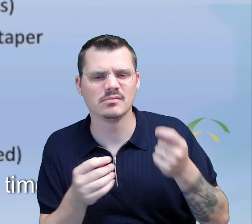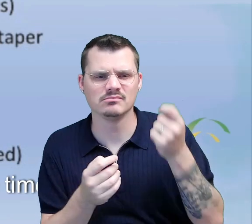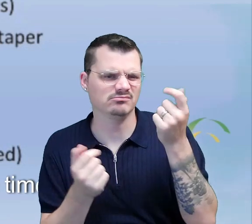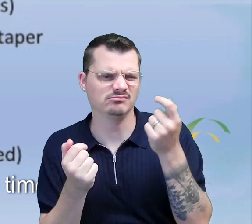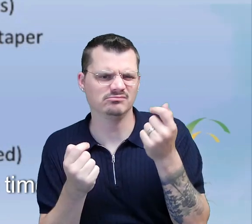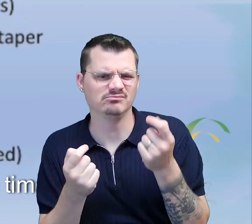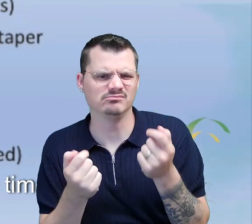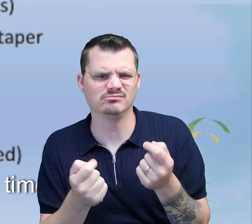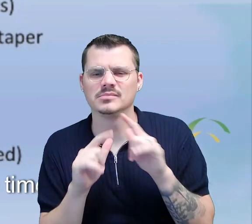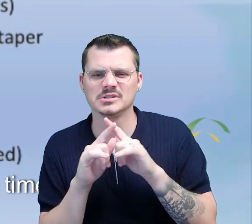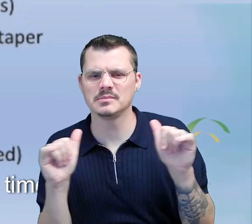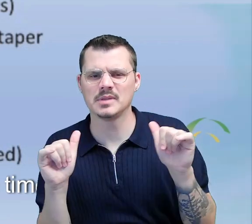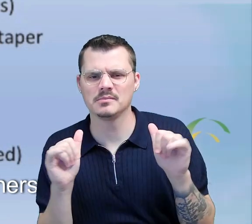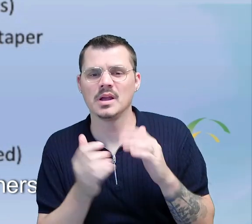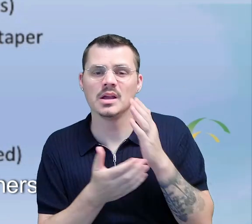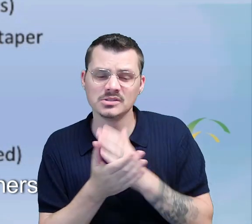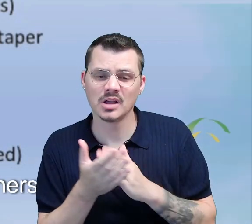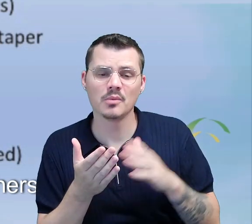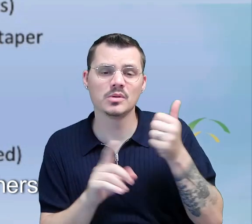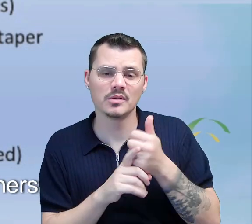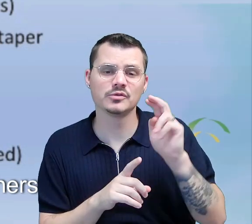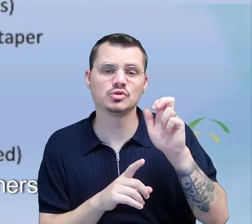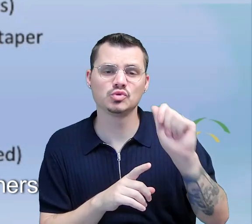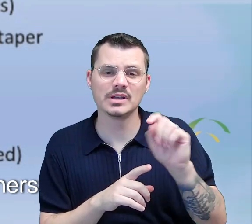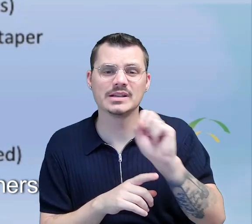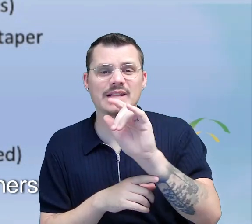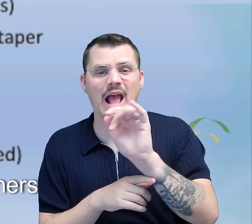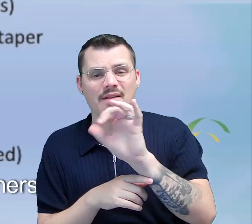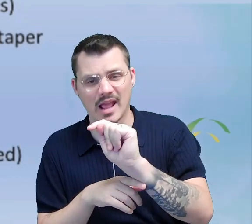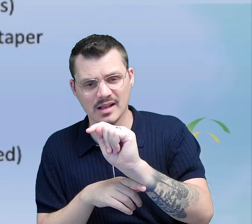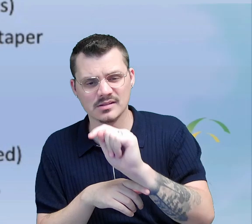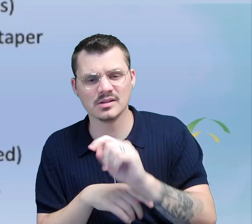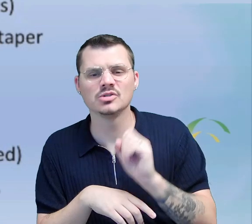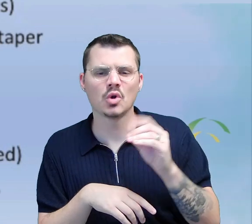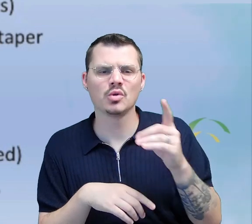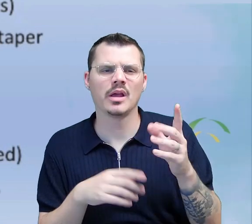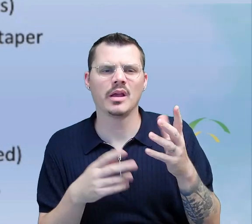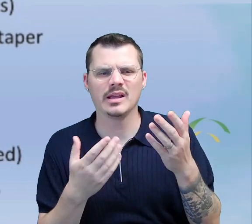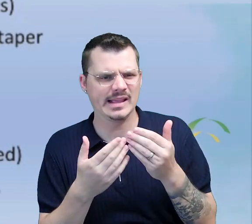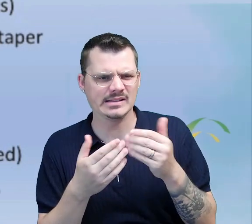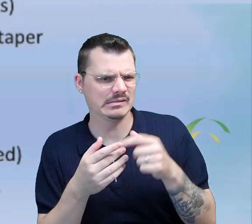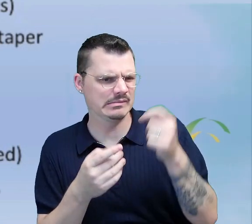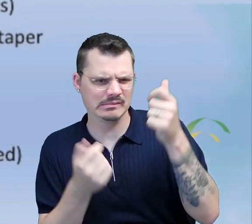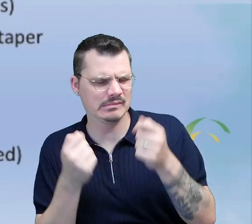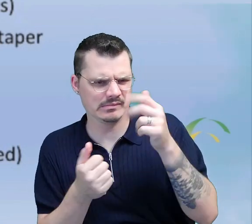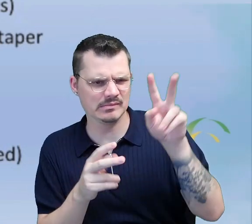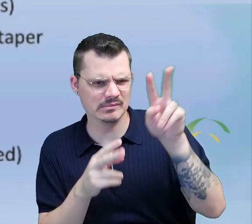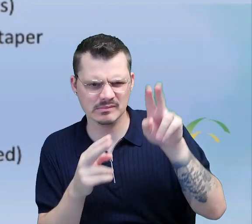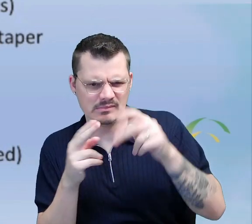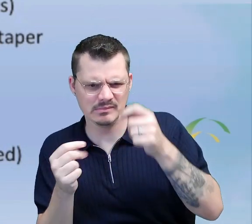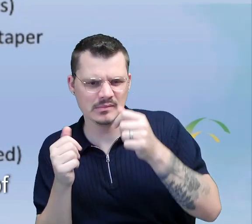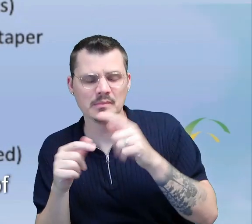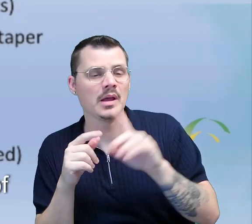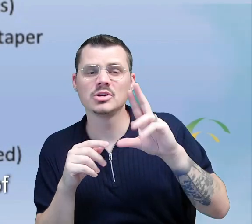get rid of a bunch of them at the same time. Some were treating side effects of others, so they paired together naturally.